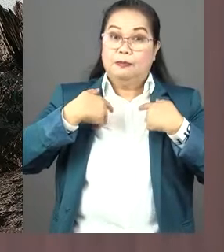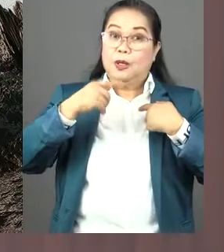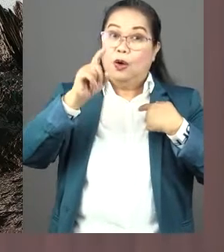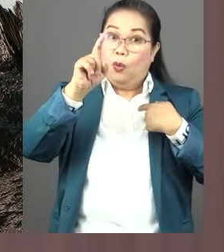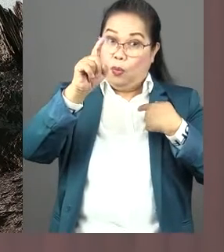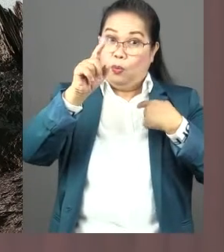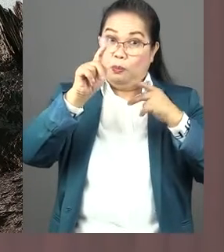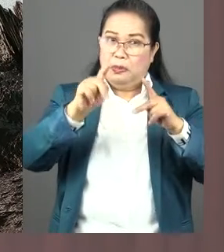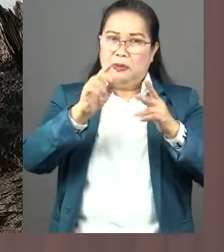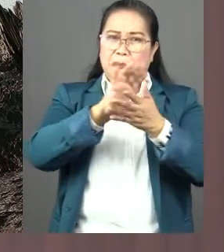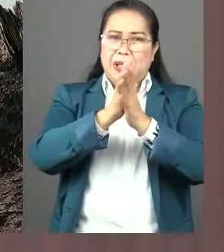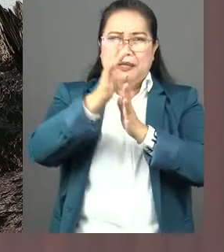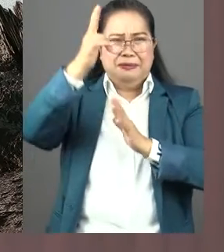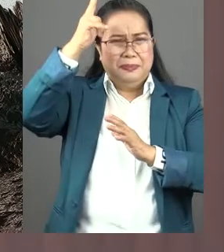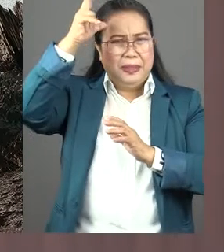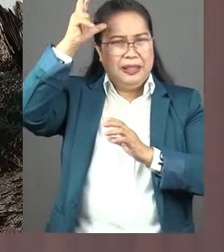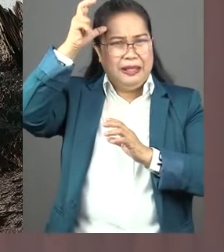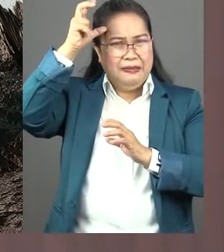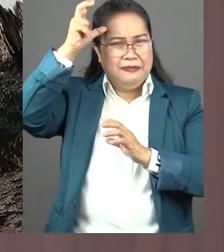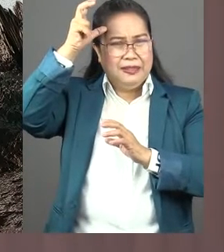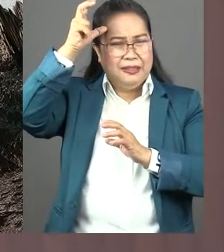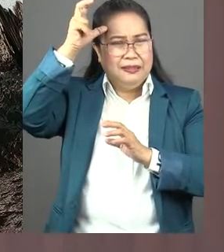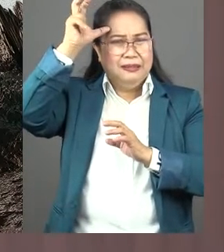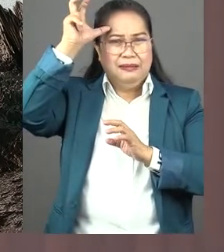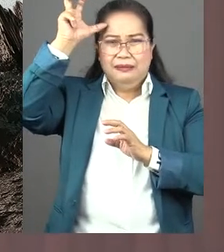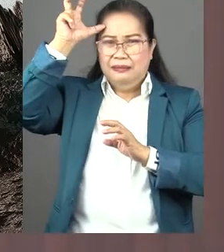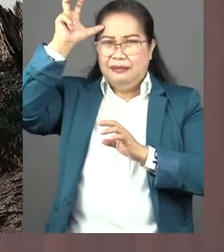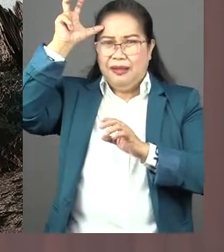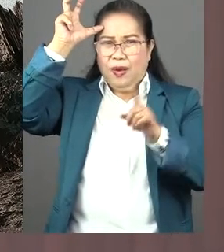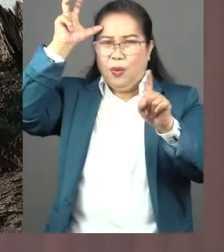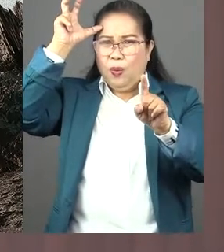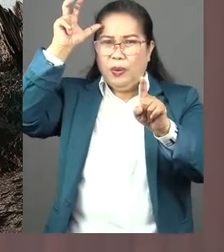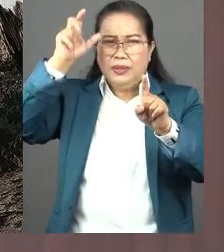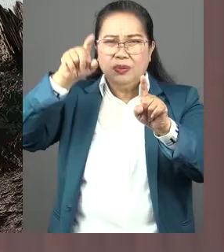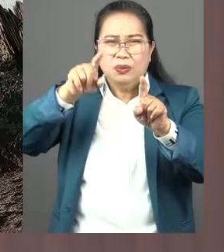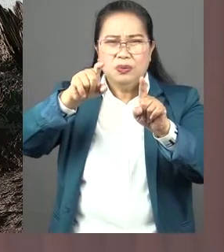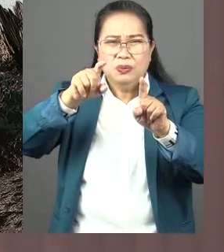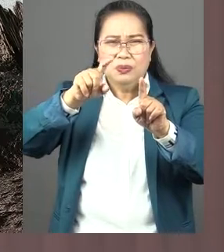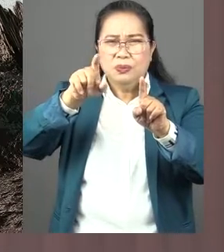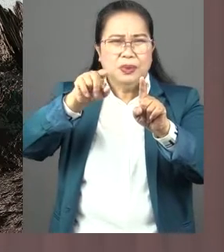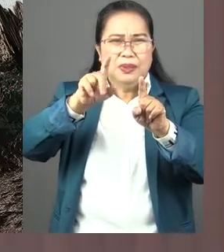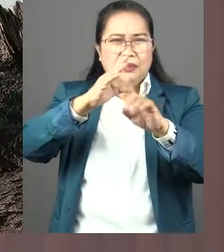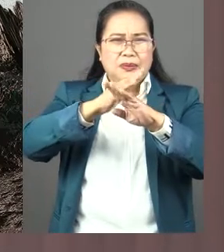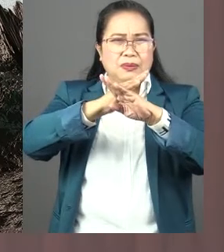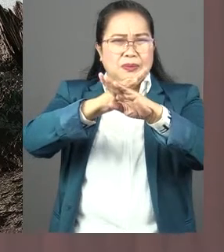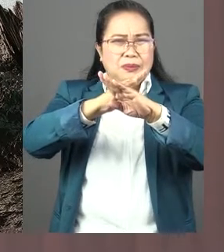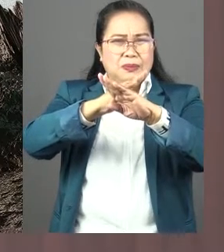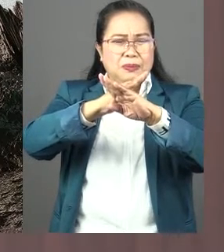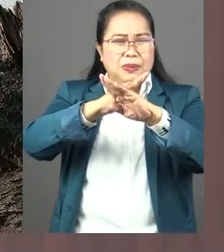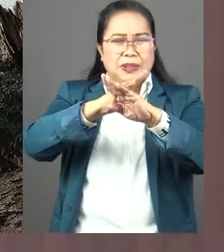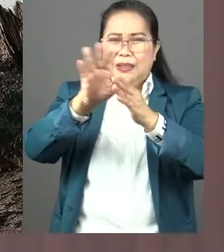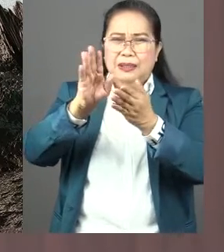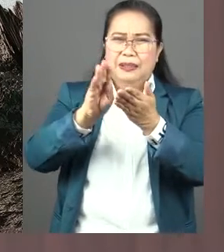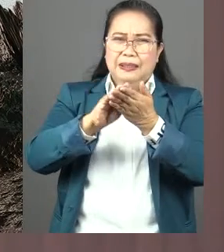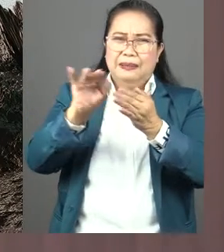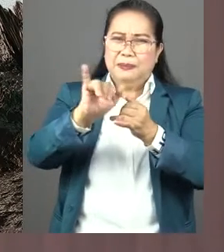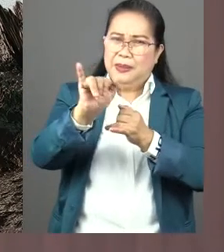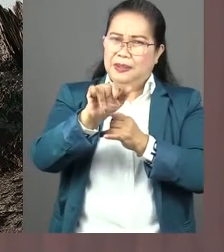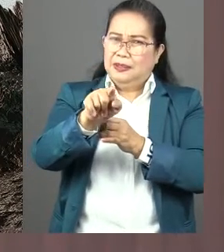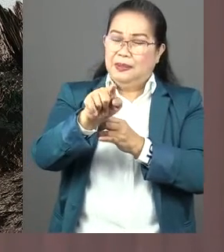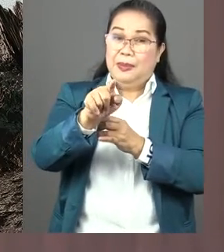to be evil. What is driving you not to be evil? How can you keep from becoming like him? The